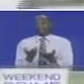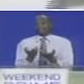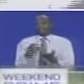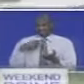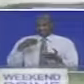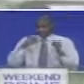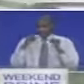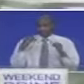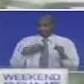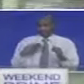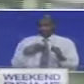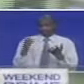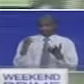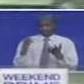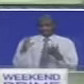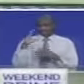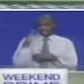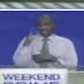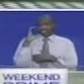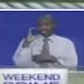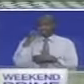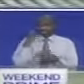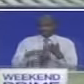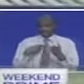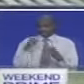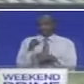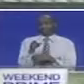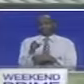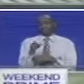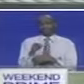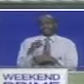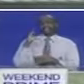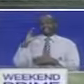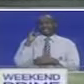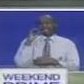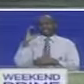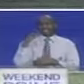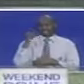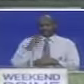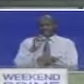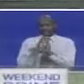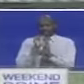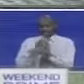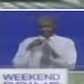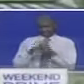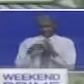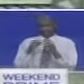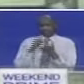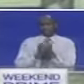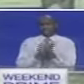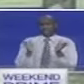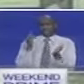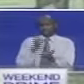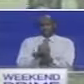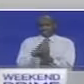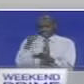of the Constitution, CIC, has now weighed in on the row. CIC has published an advisory detailing how public appointments